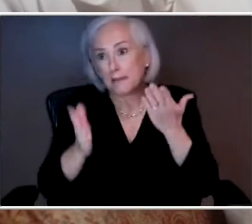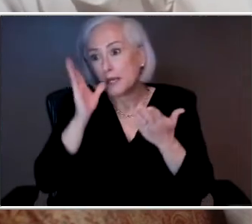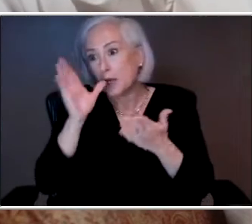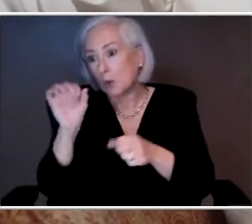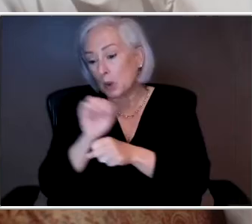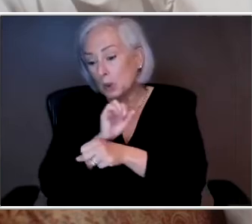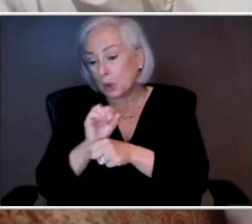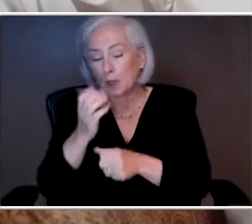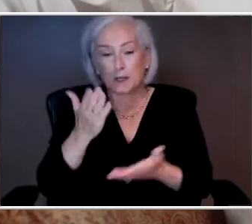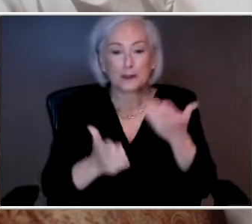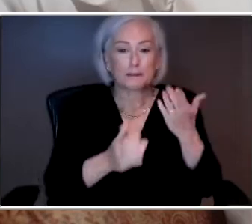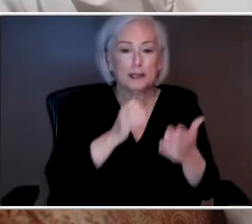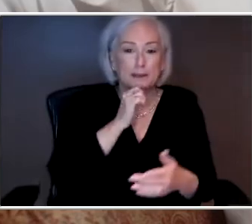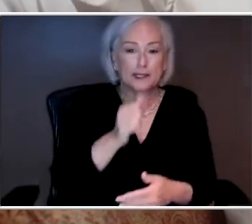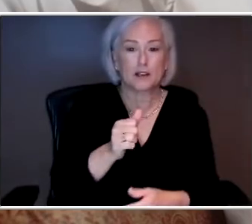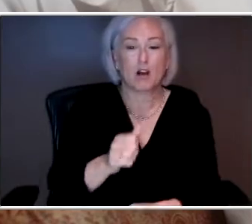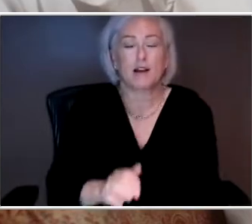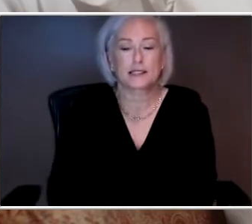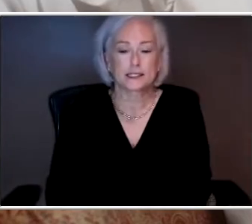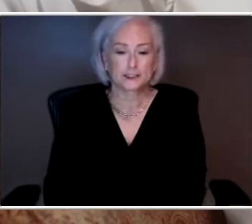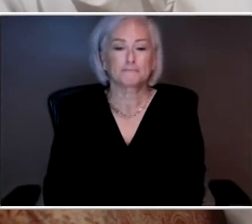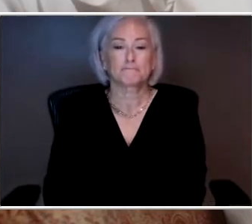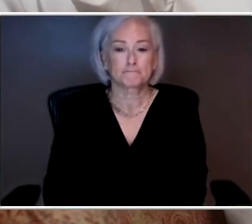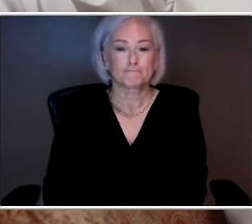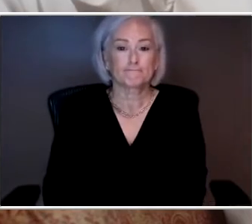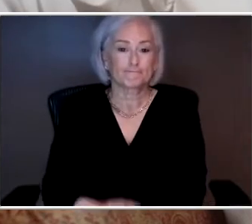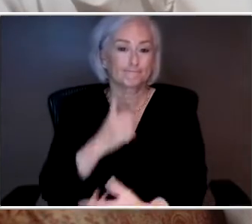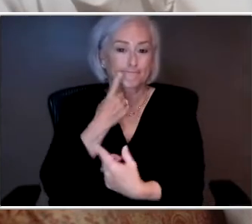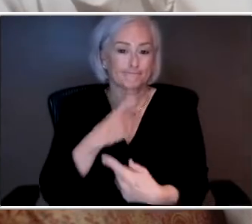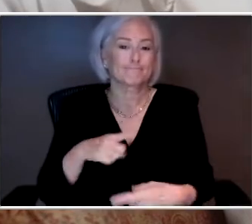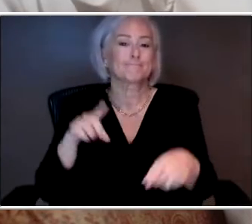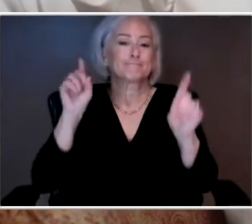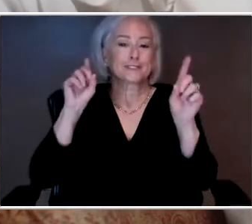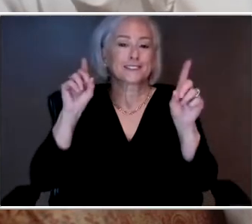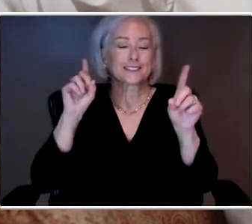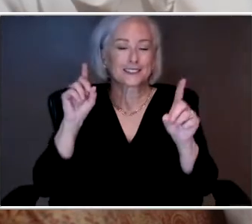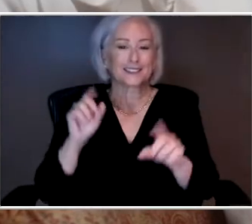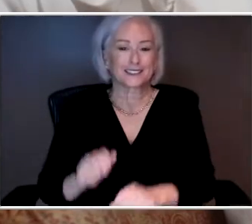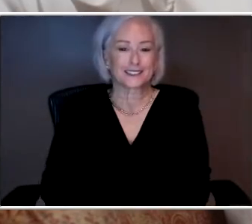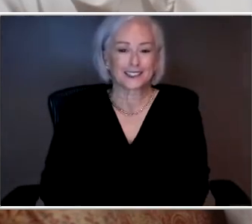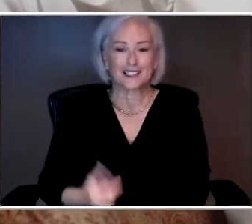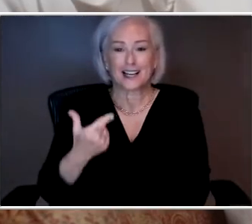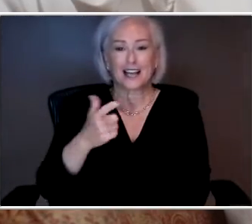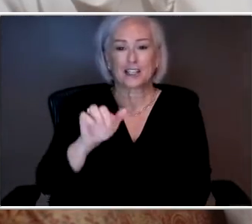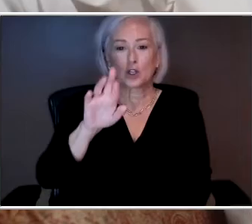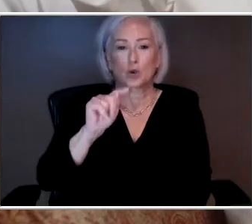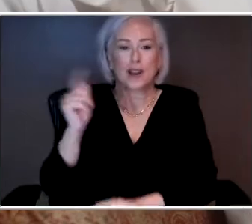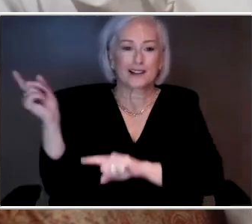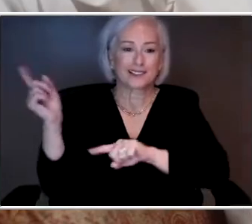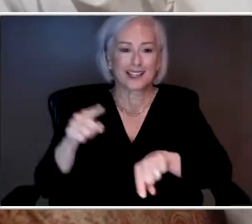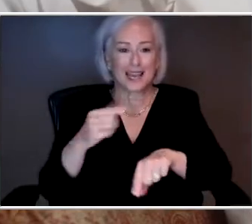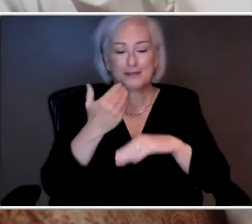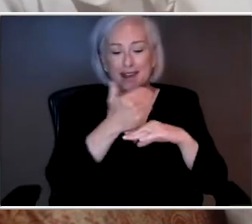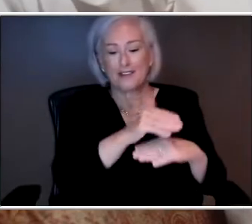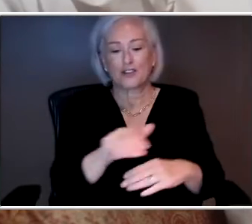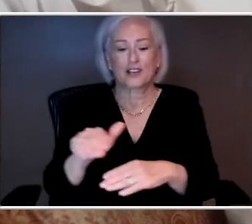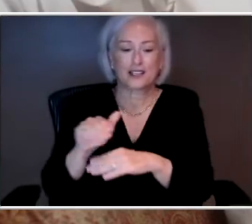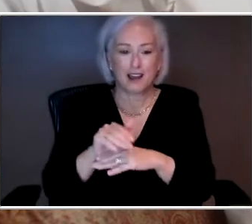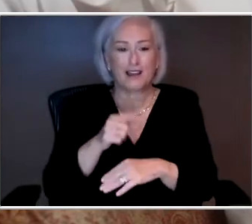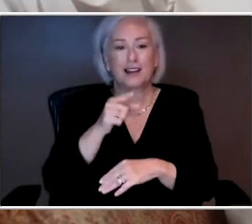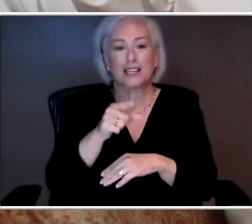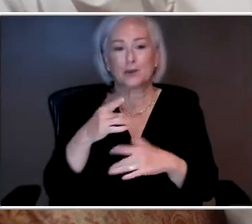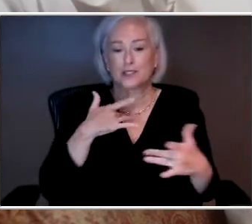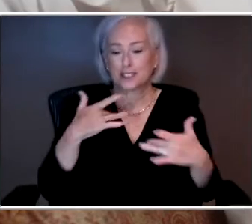And it did. And Grant came and seen me every night, and I know he was worried that we were going to lose that